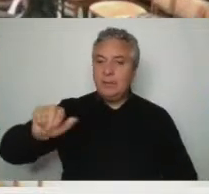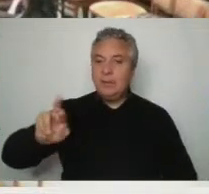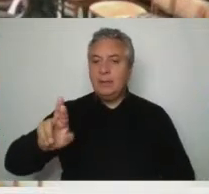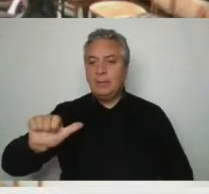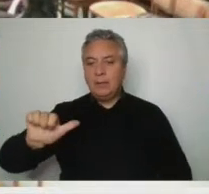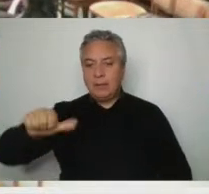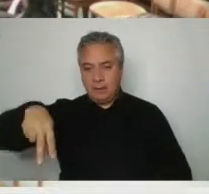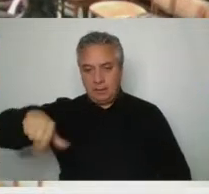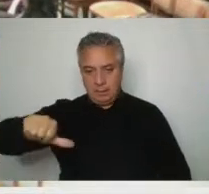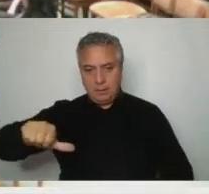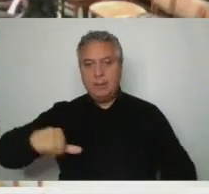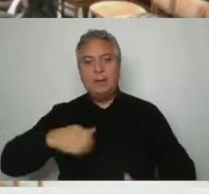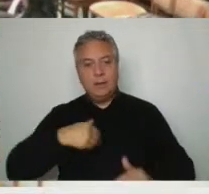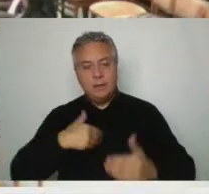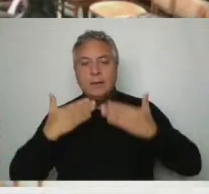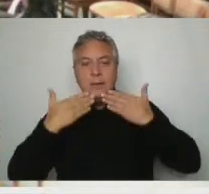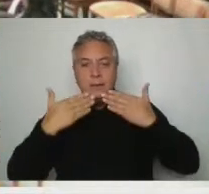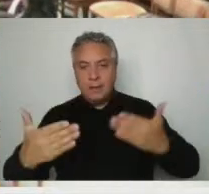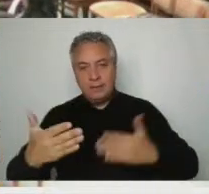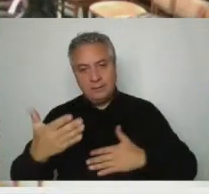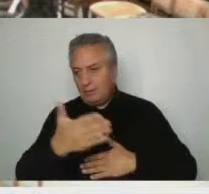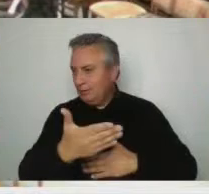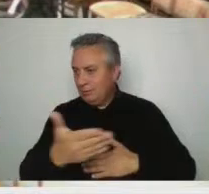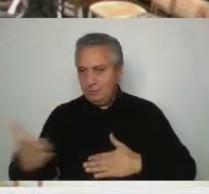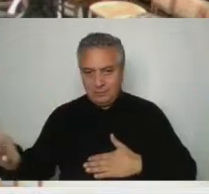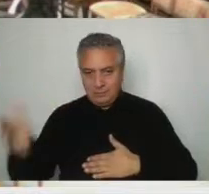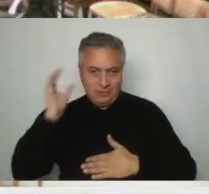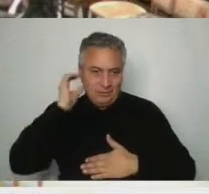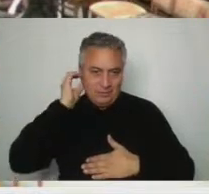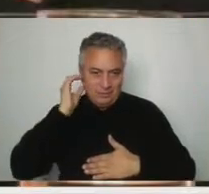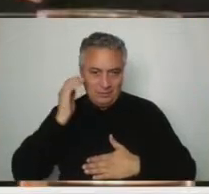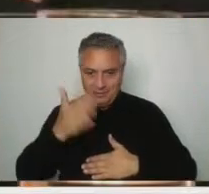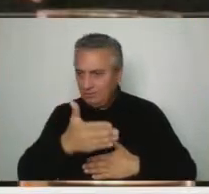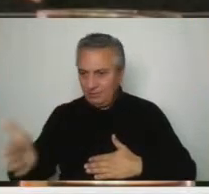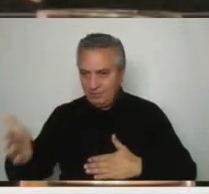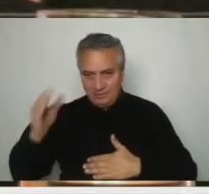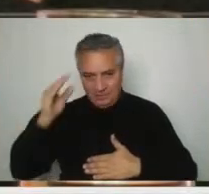thank you to everyone here, all the